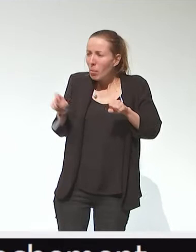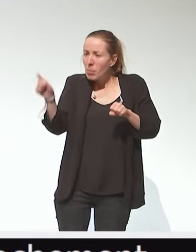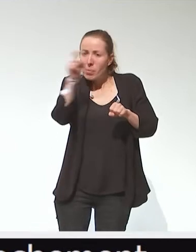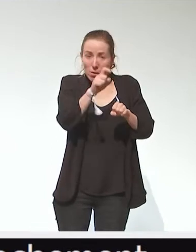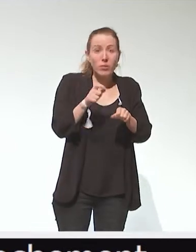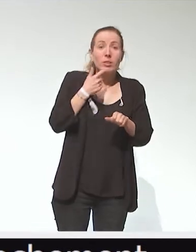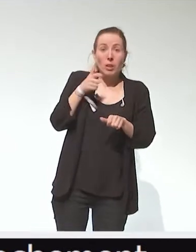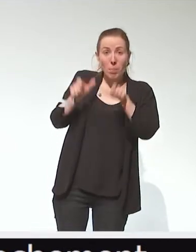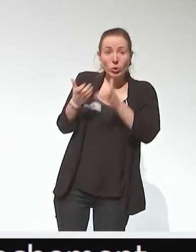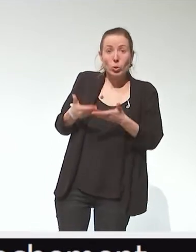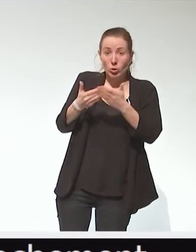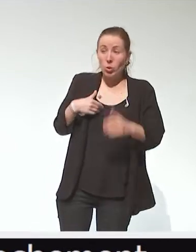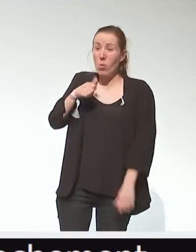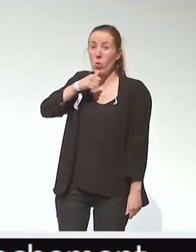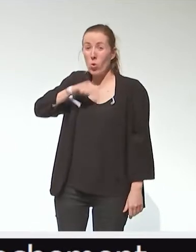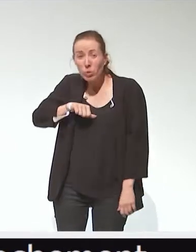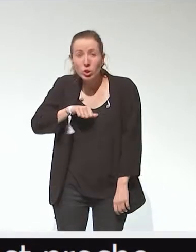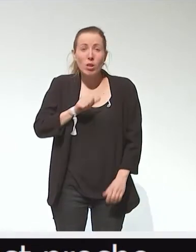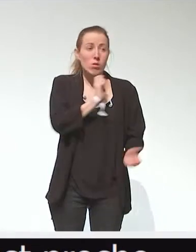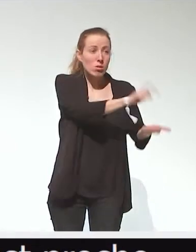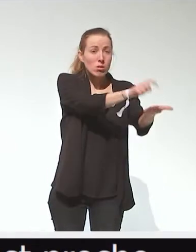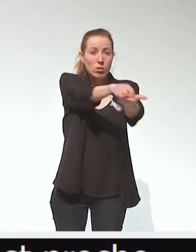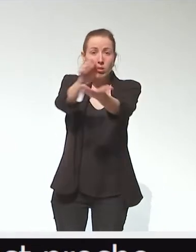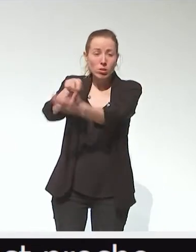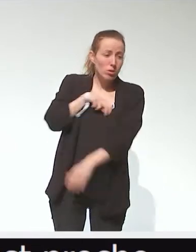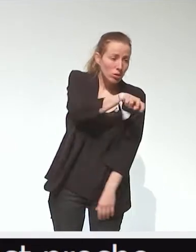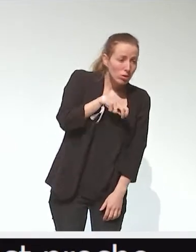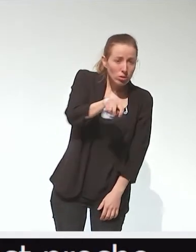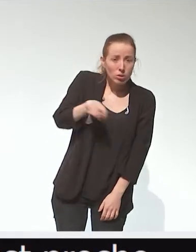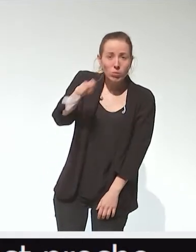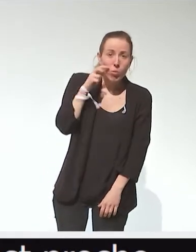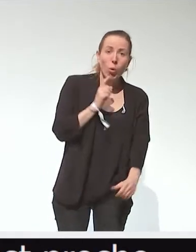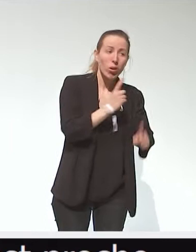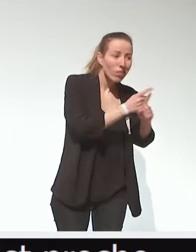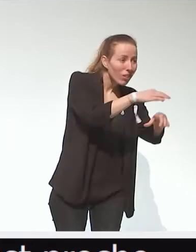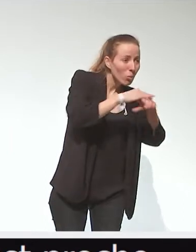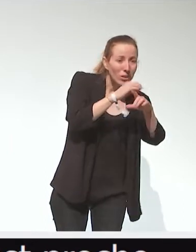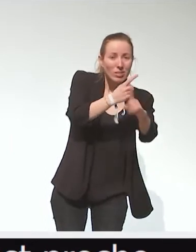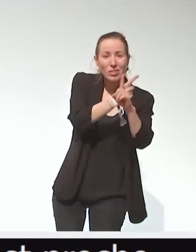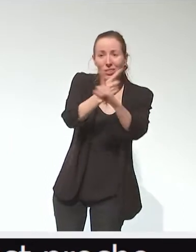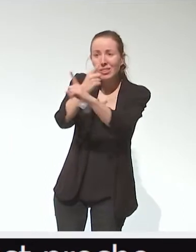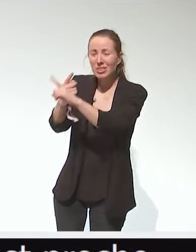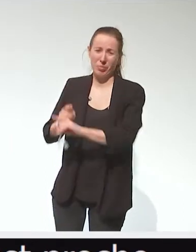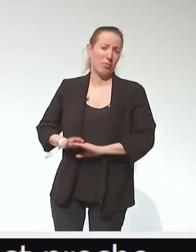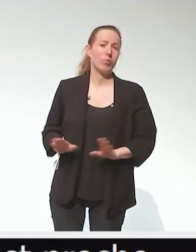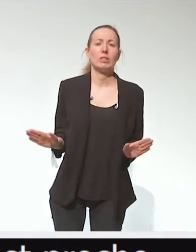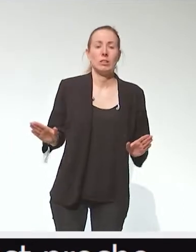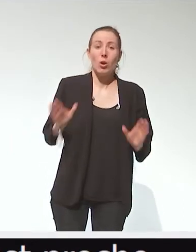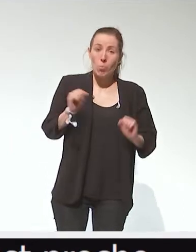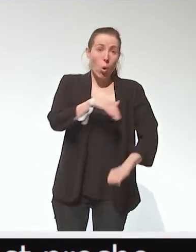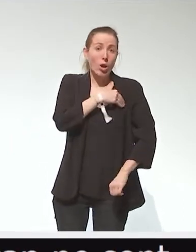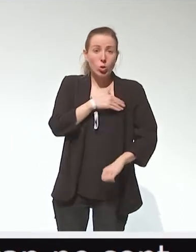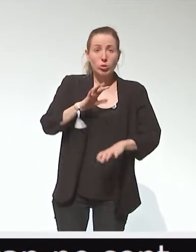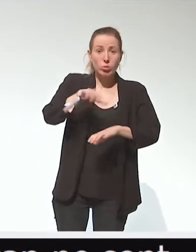people with disabilities no longer have to go to different places. They can go to any